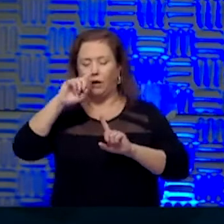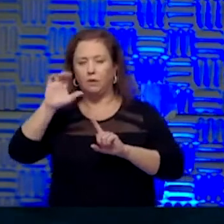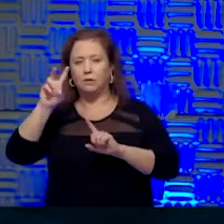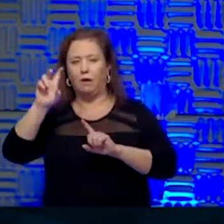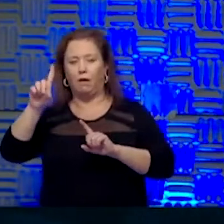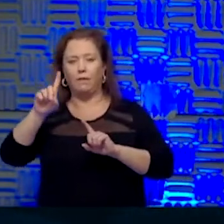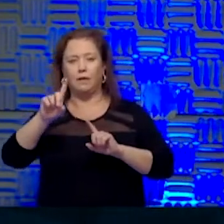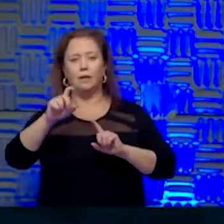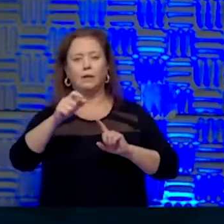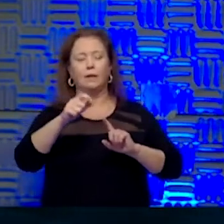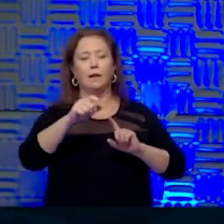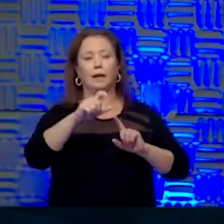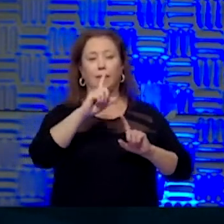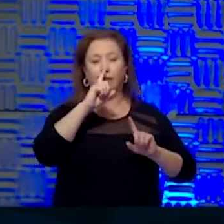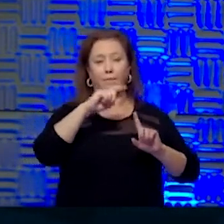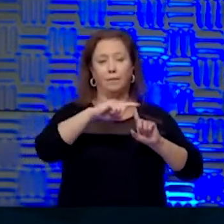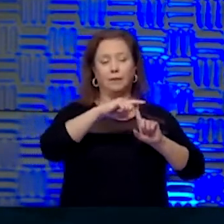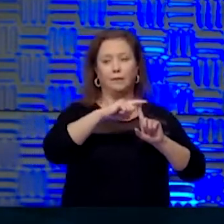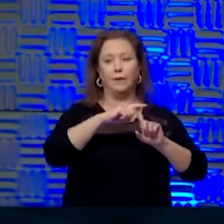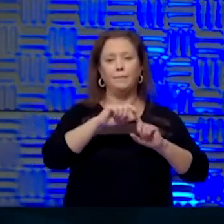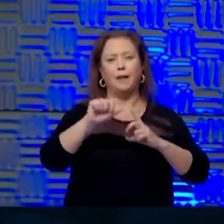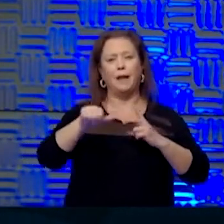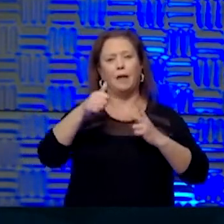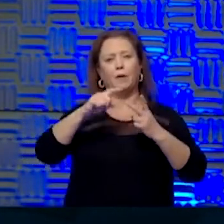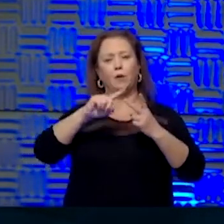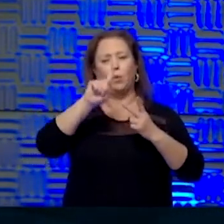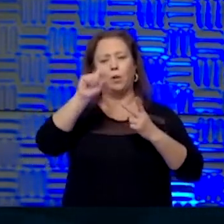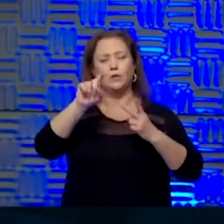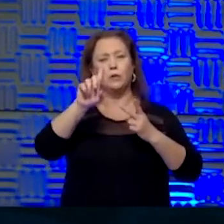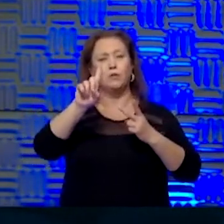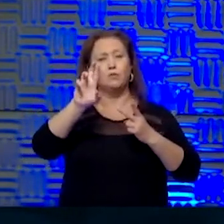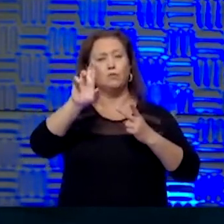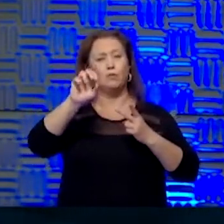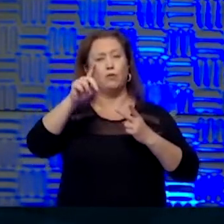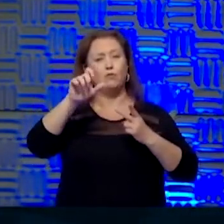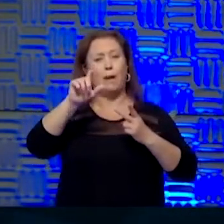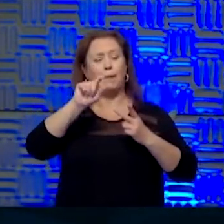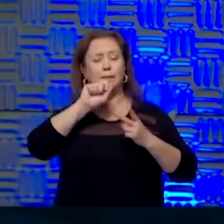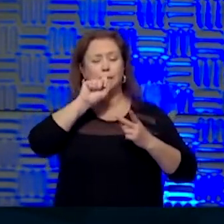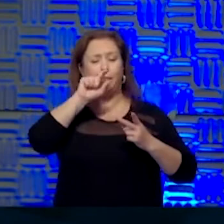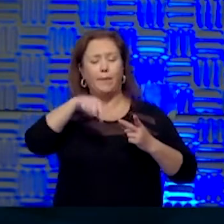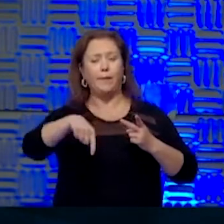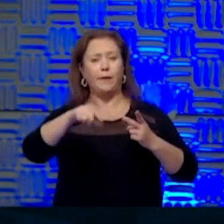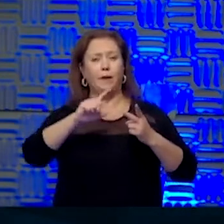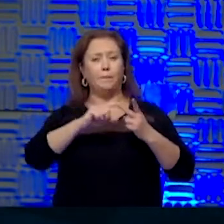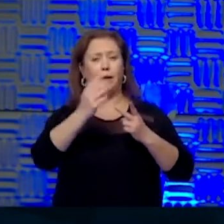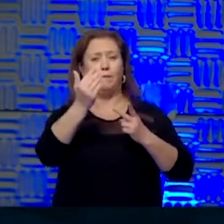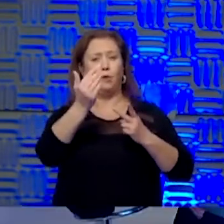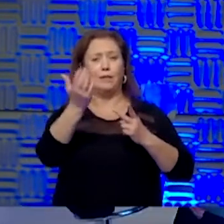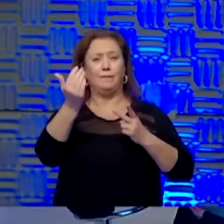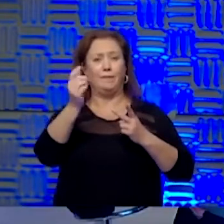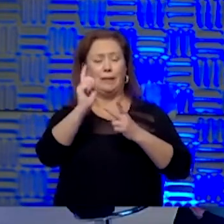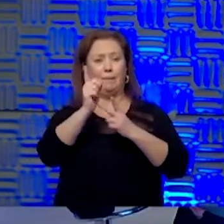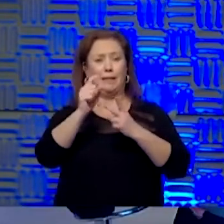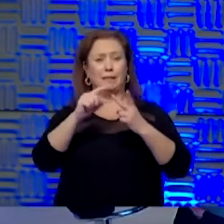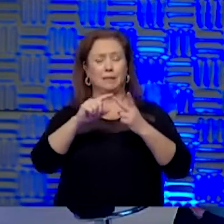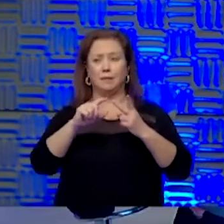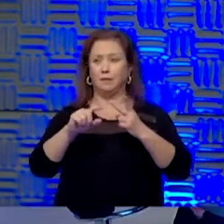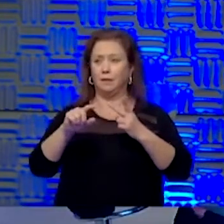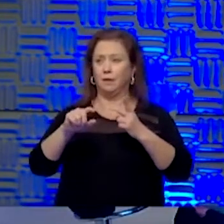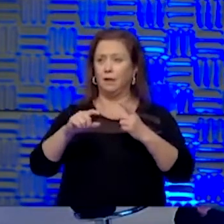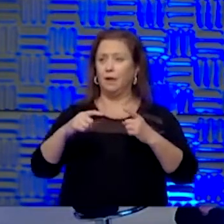remain in the air, because they read that they could be in the air for up to 14, 15 minutes. Okay, Dana. Can you